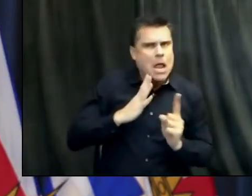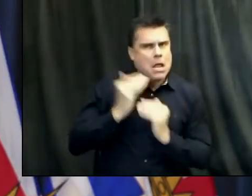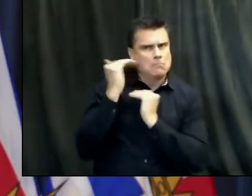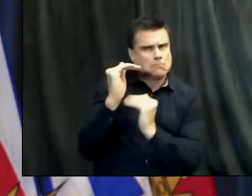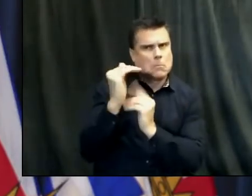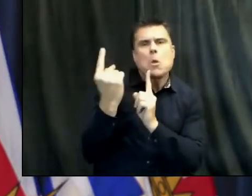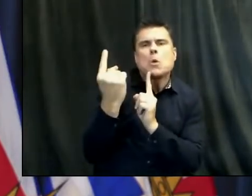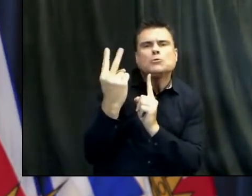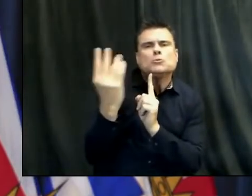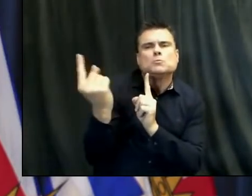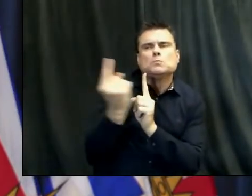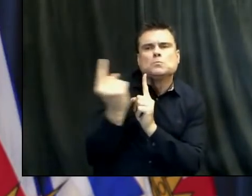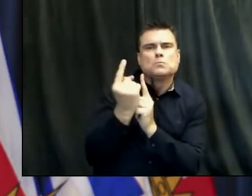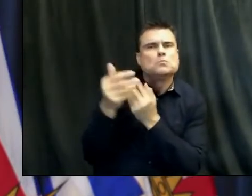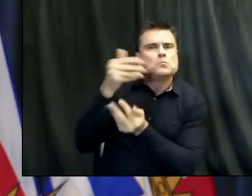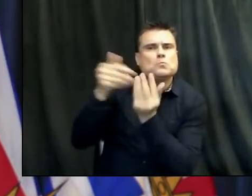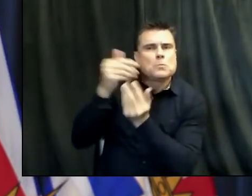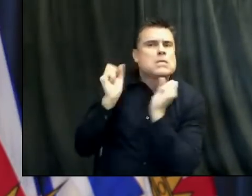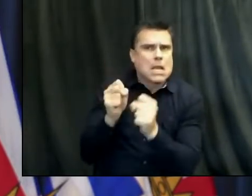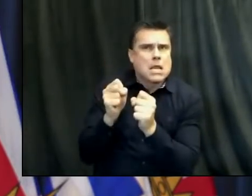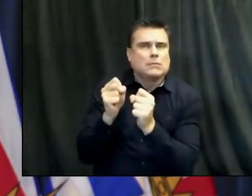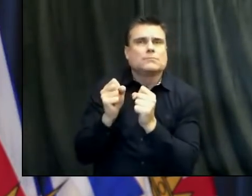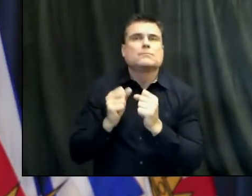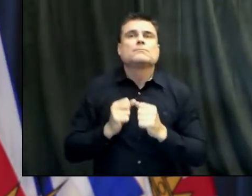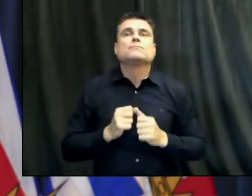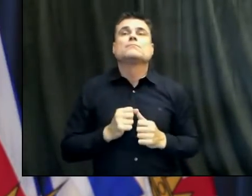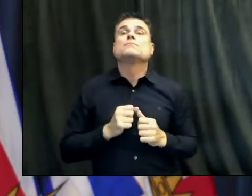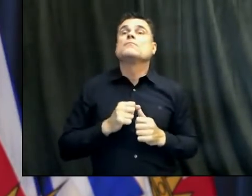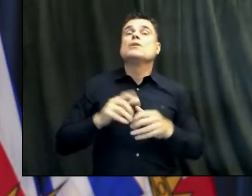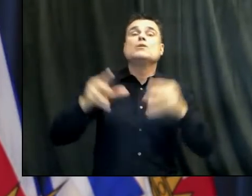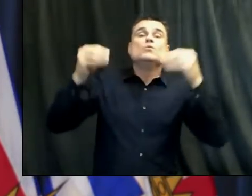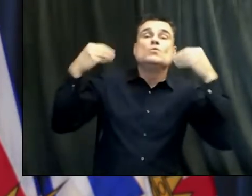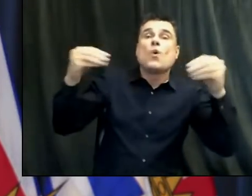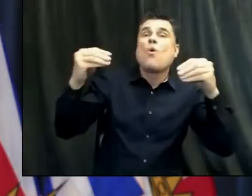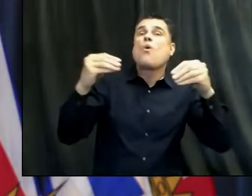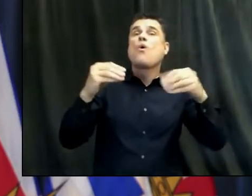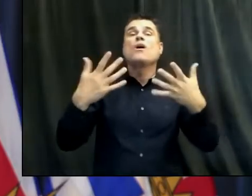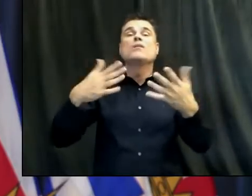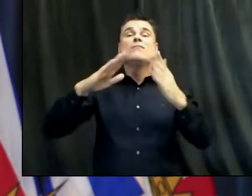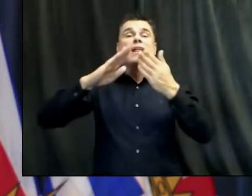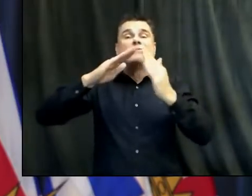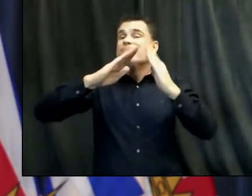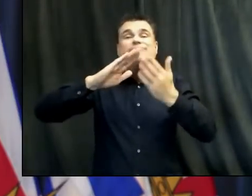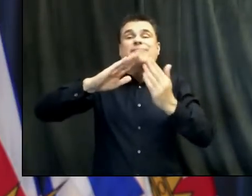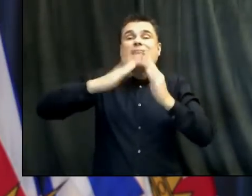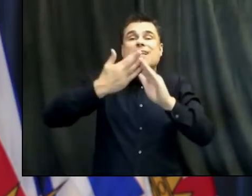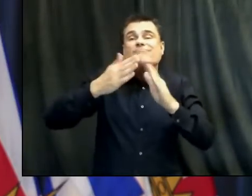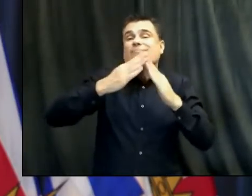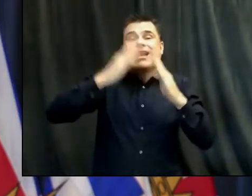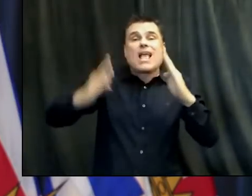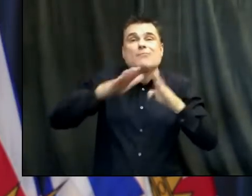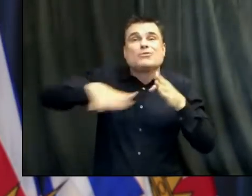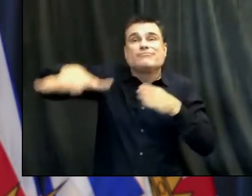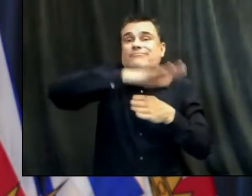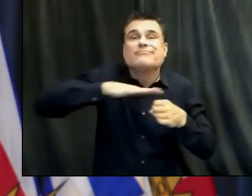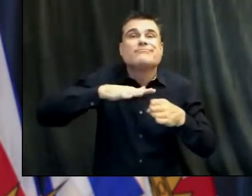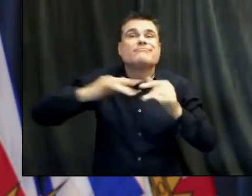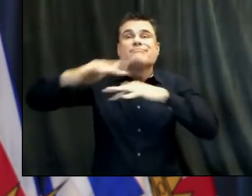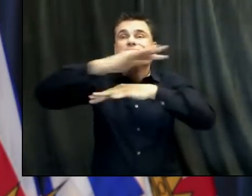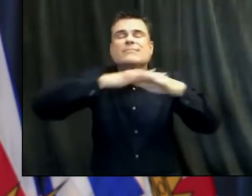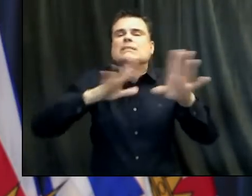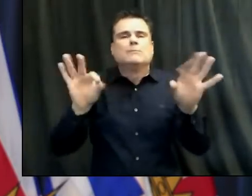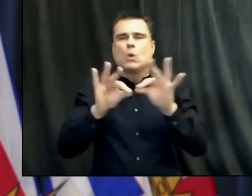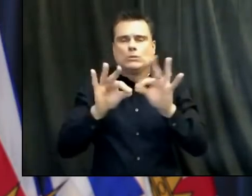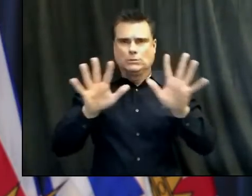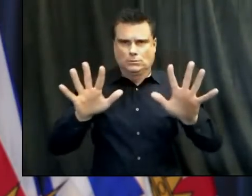and our storefronts in our neighborhood. And for the next little while, let these lights also serve to remind us that in stopping